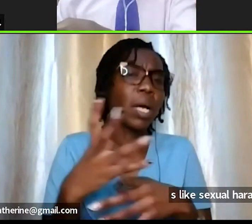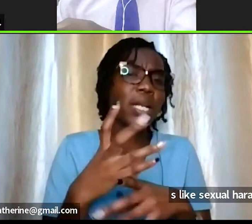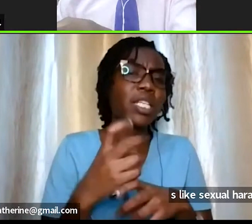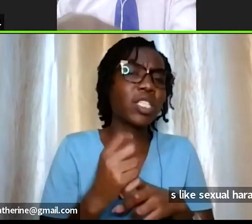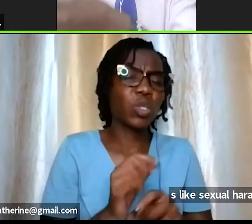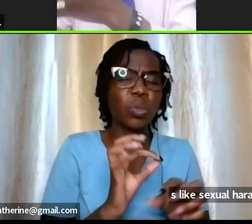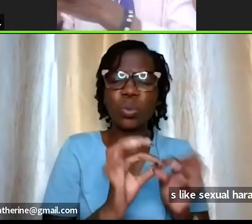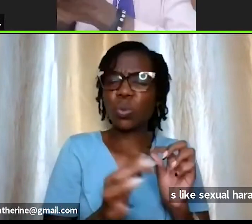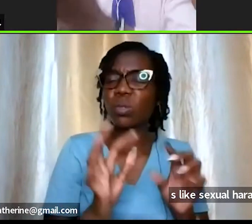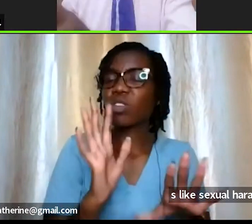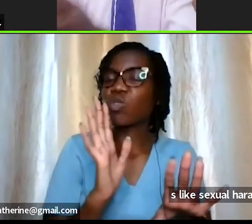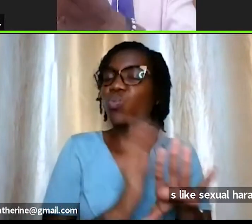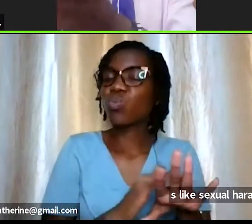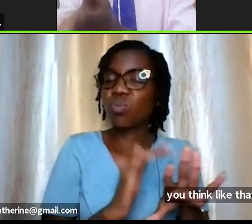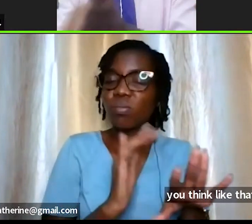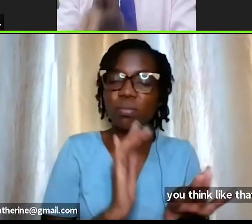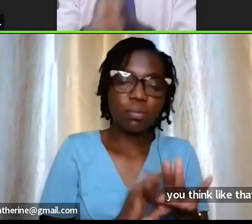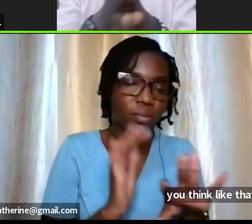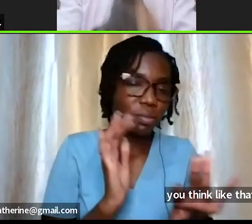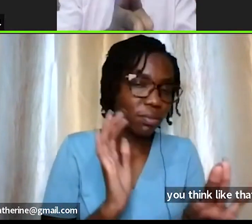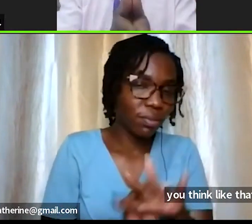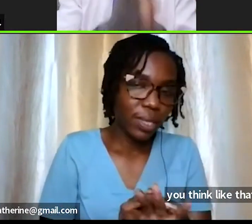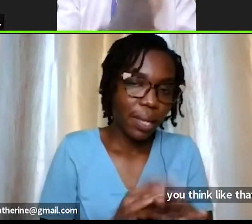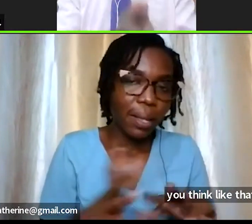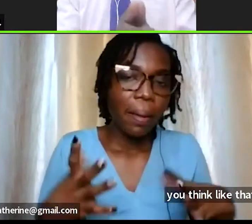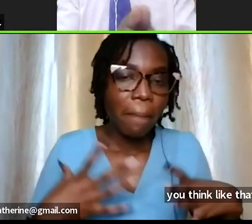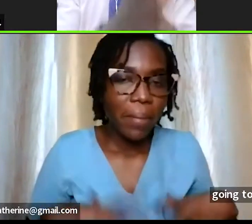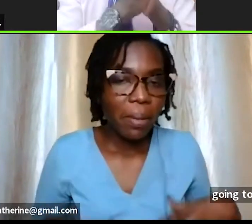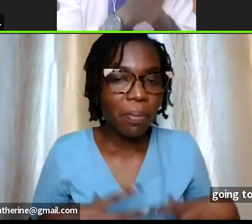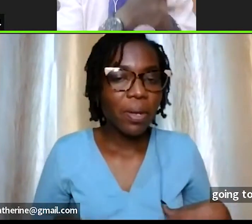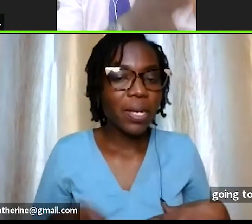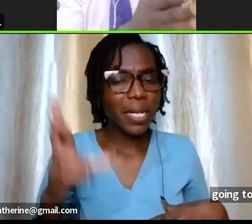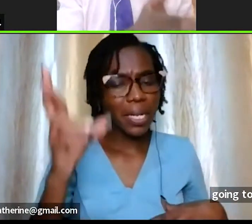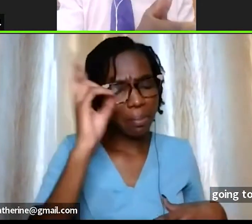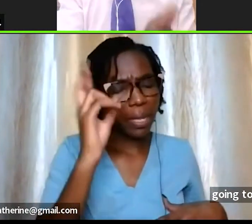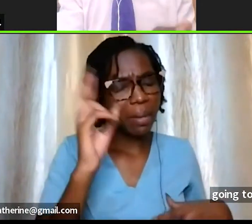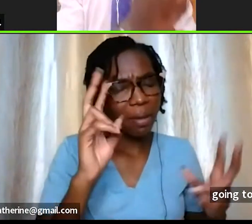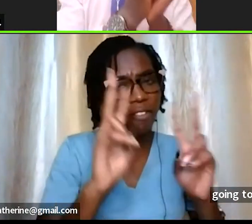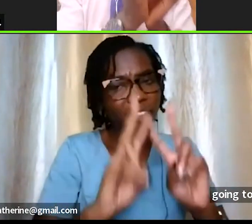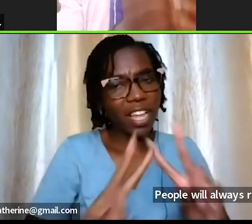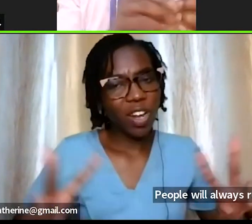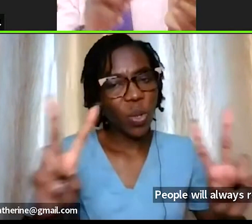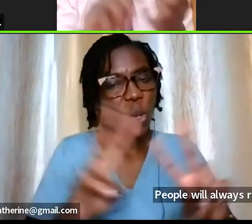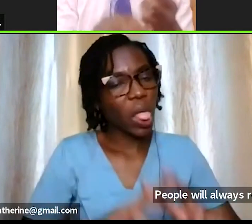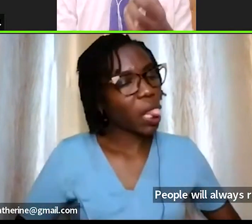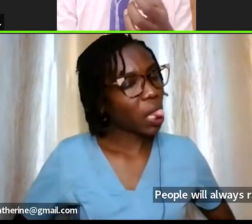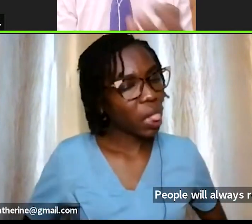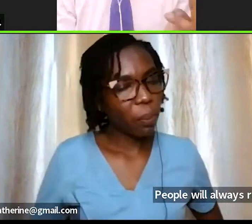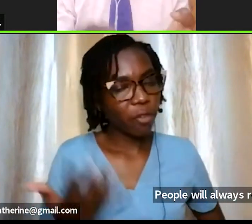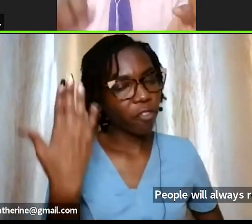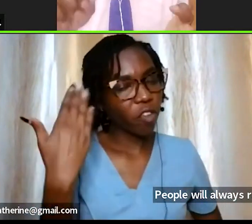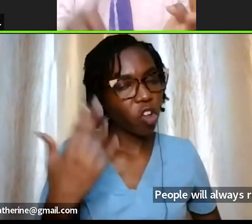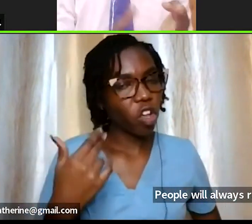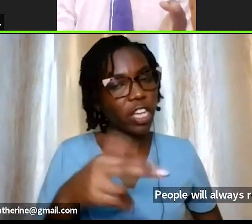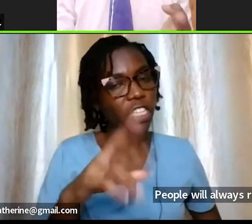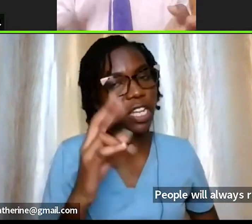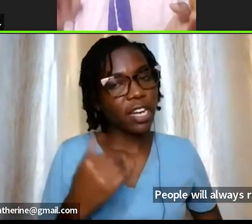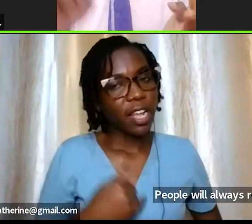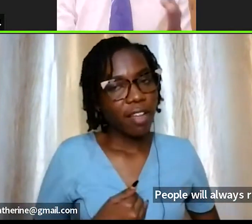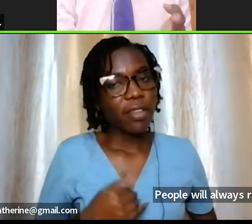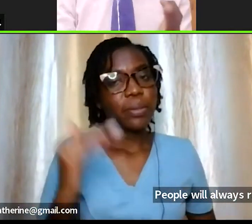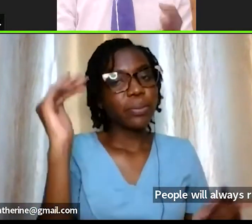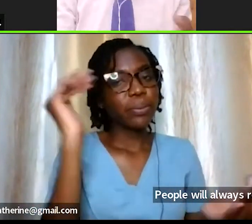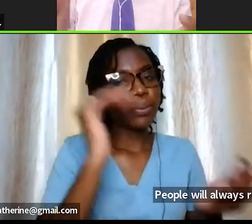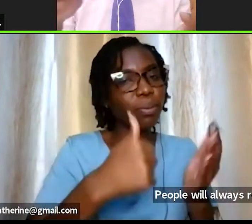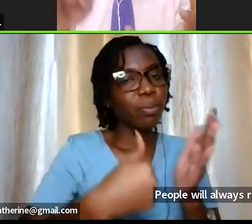reputation, people will always remember the value that there was a HR here who reduced litigation. There was a HR here who